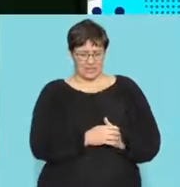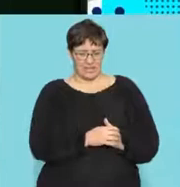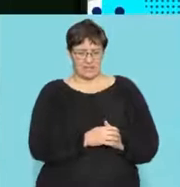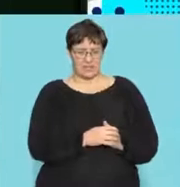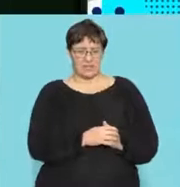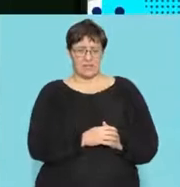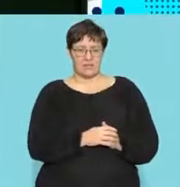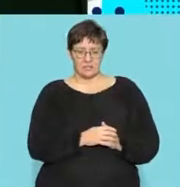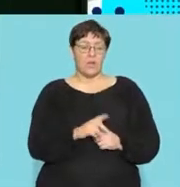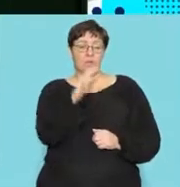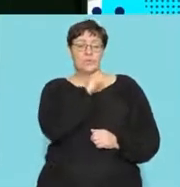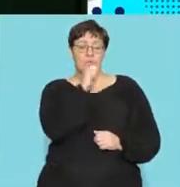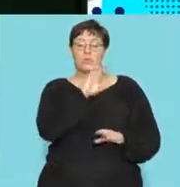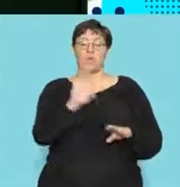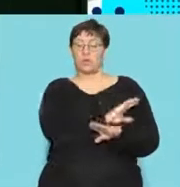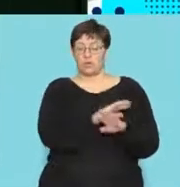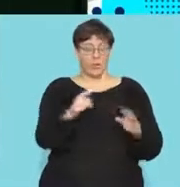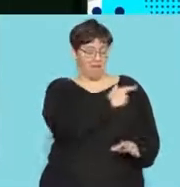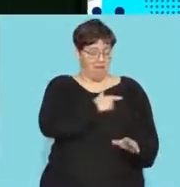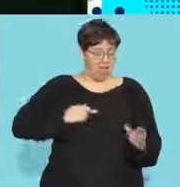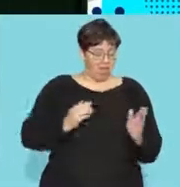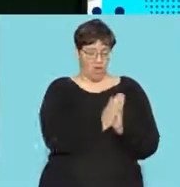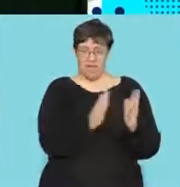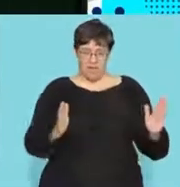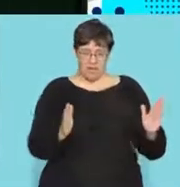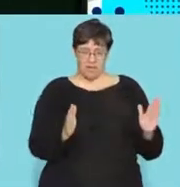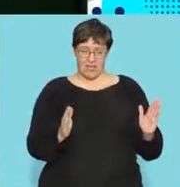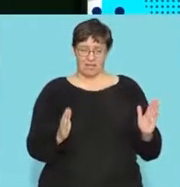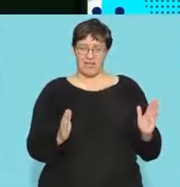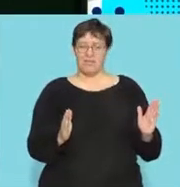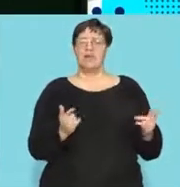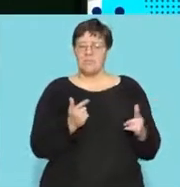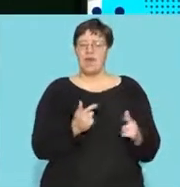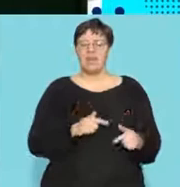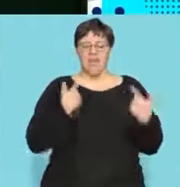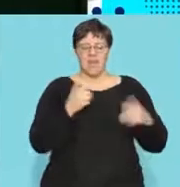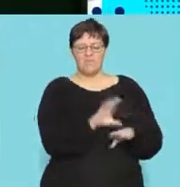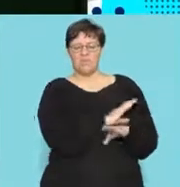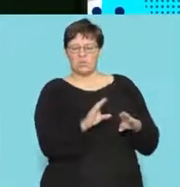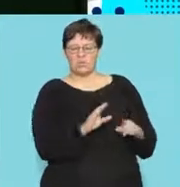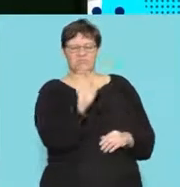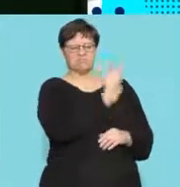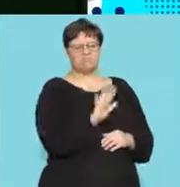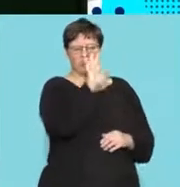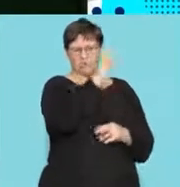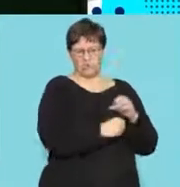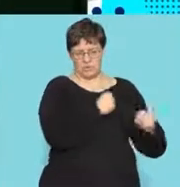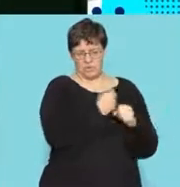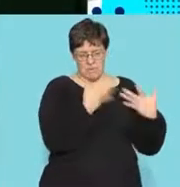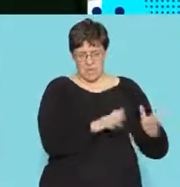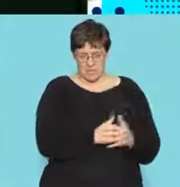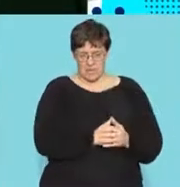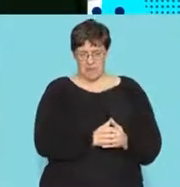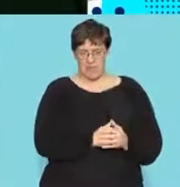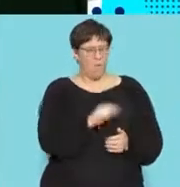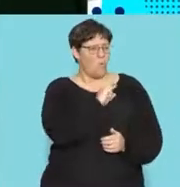Although you may be using your computers for a longer period, but generally, your lifespan of your computer is 3 years. Why is